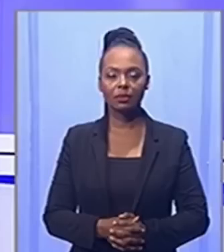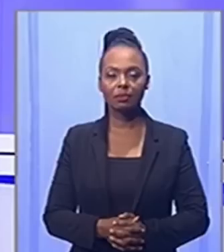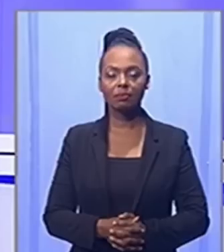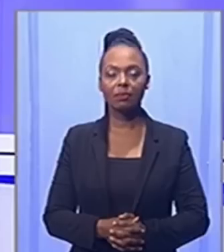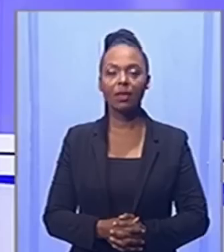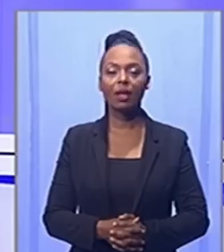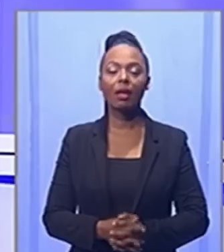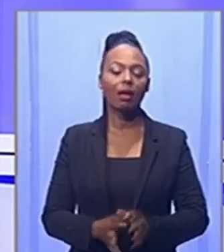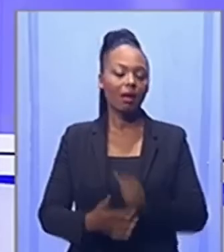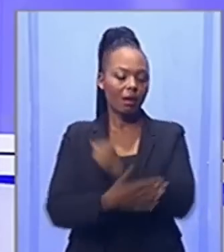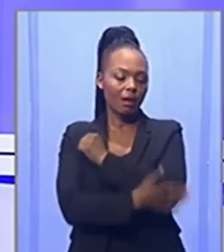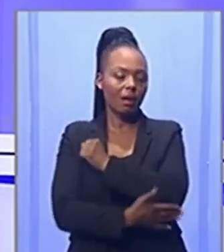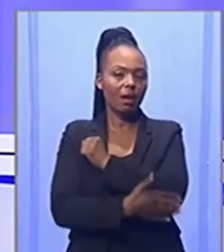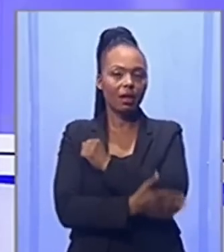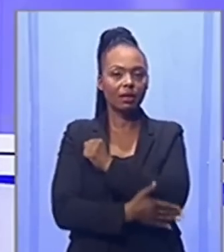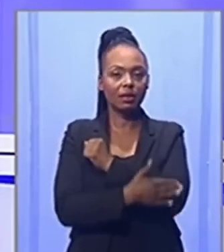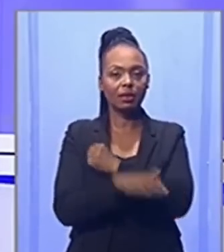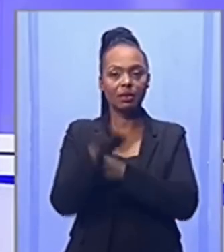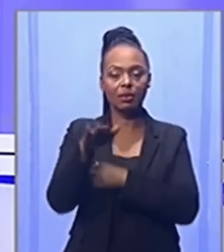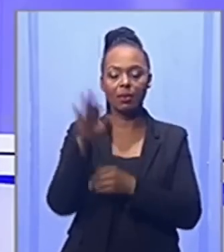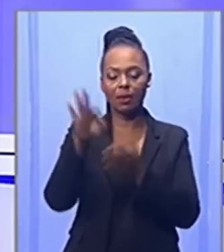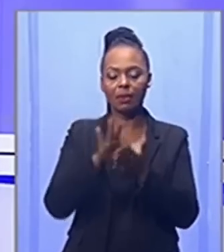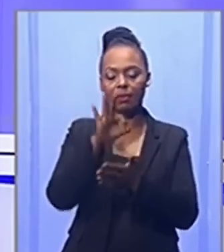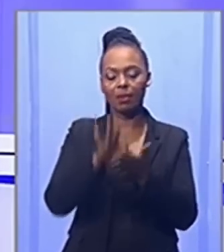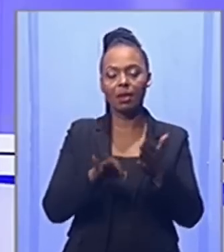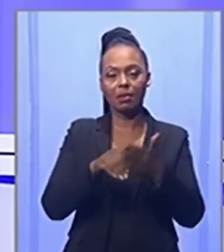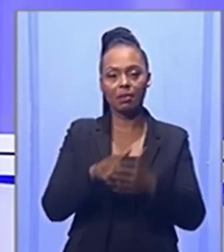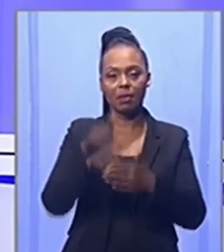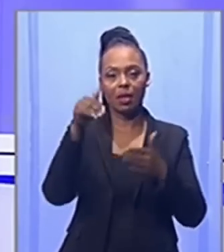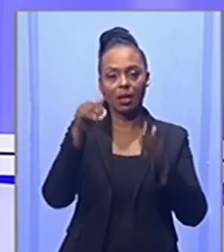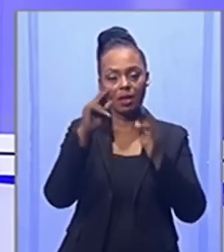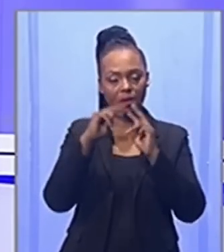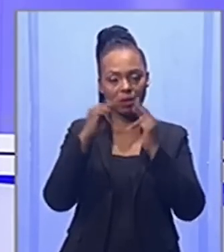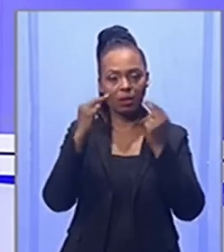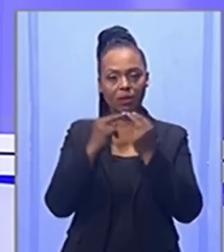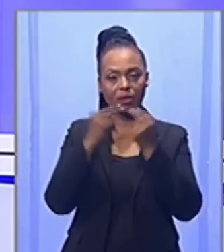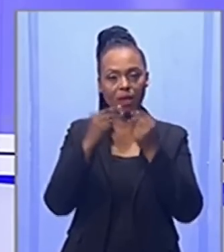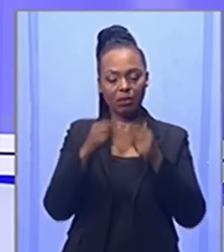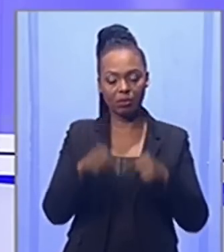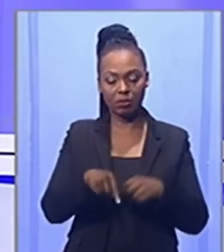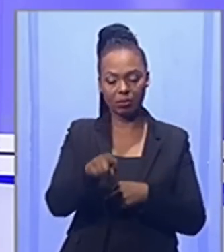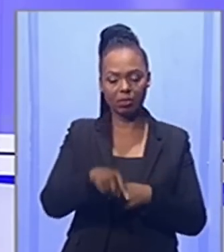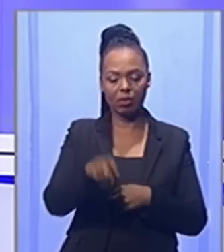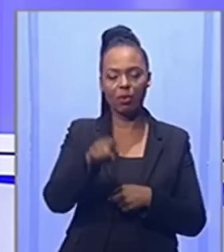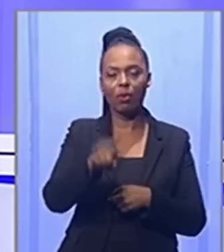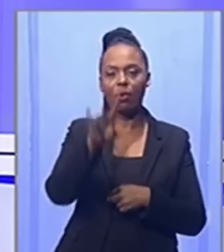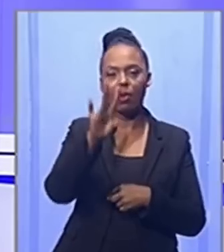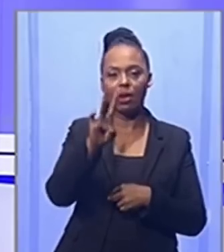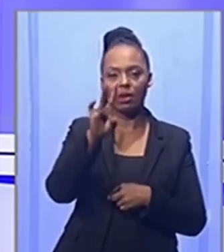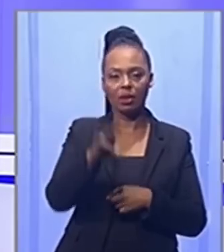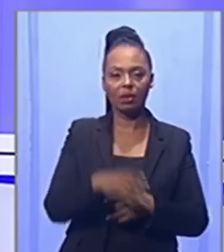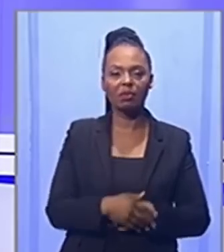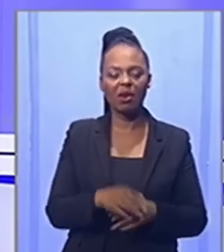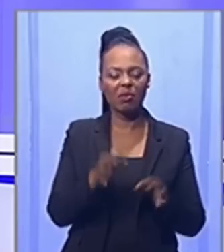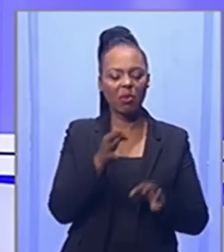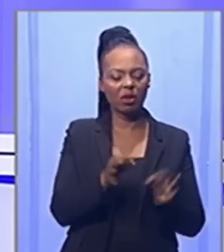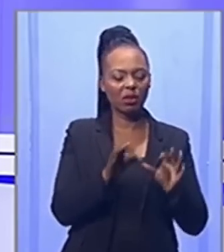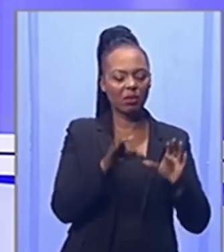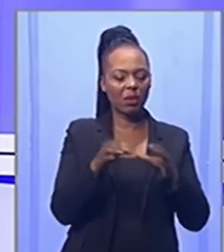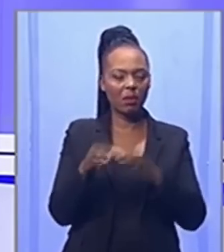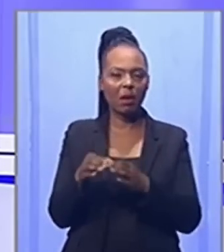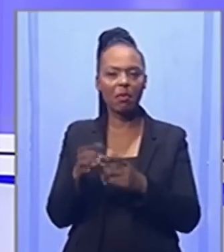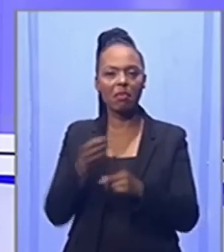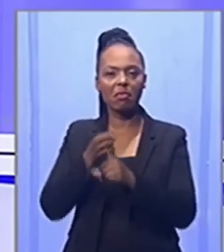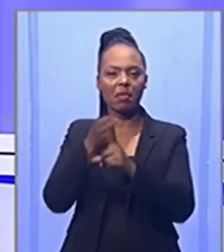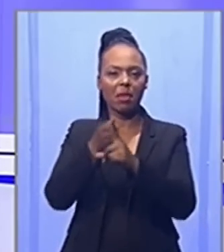Naha ya Zimbabwe e tlo swara dikgetho tsa naha ka la boraro lona lena moo mega dipolotiki e zuleng ka magalo ho ingokela bakgethi ho utlwa holwanyana re buisana